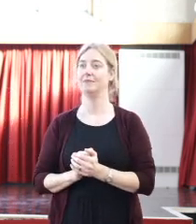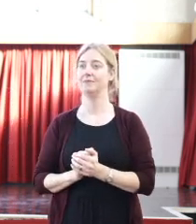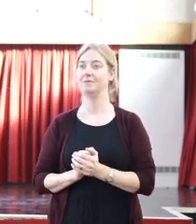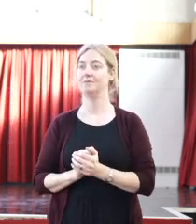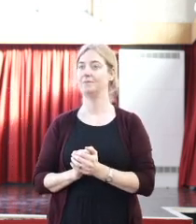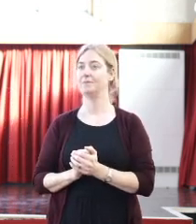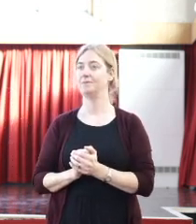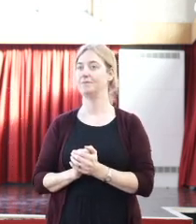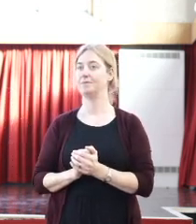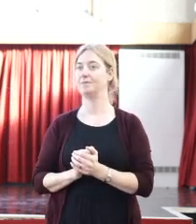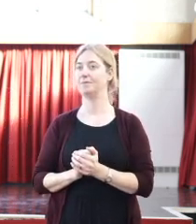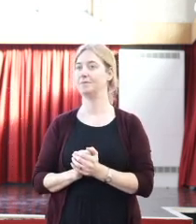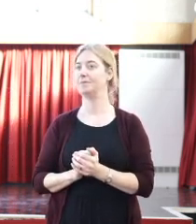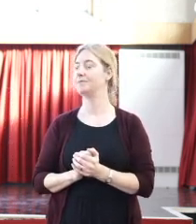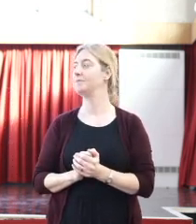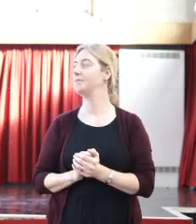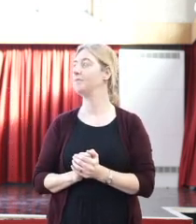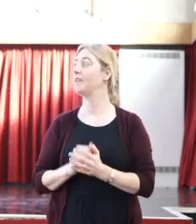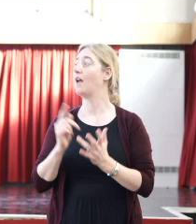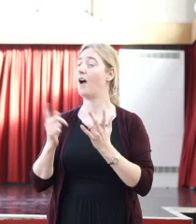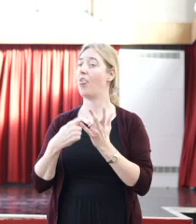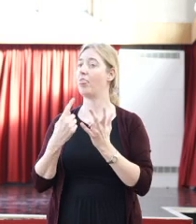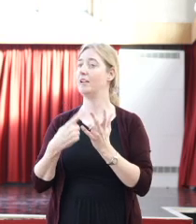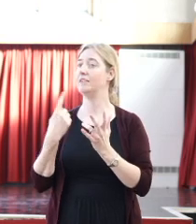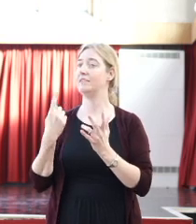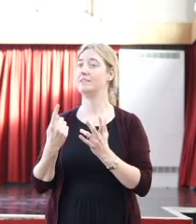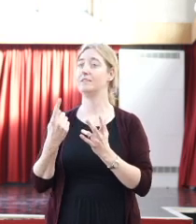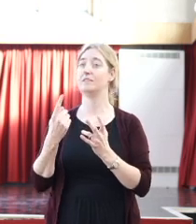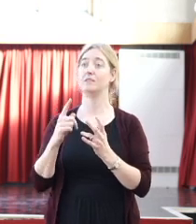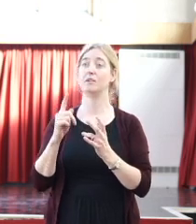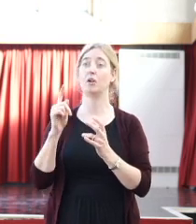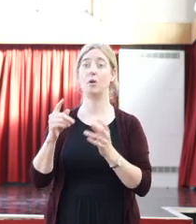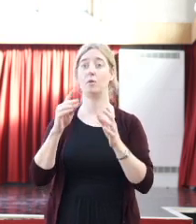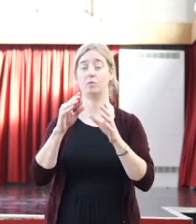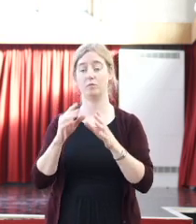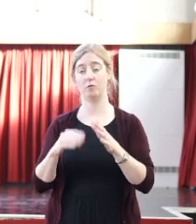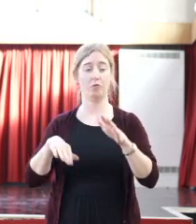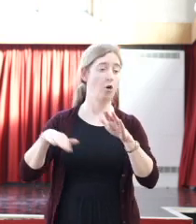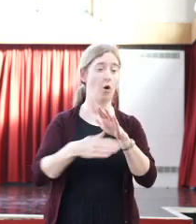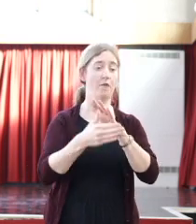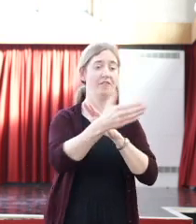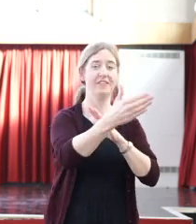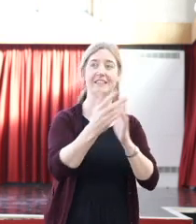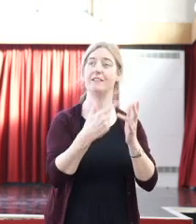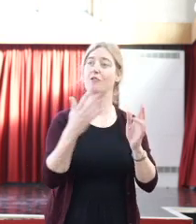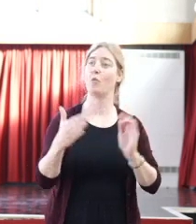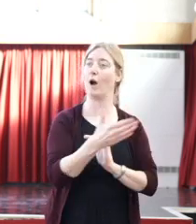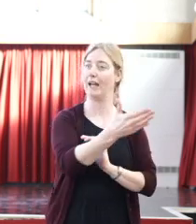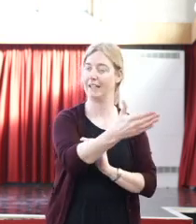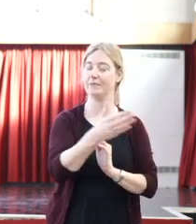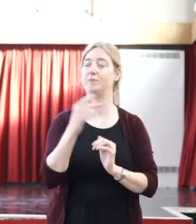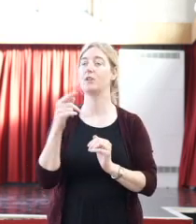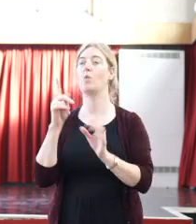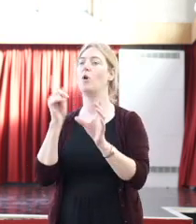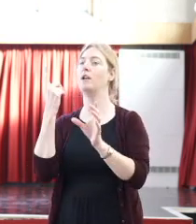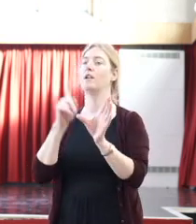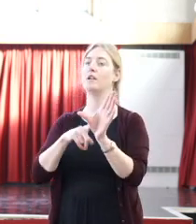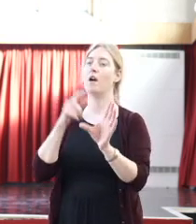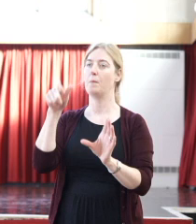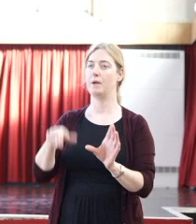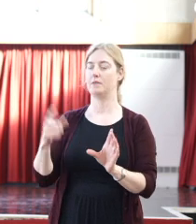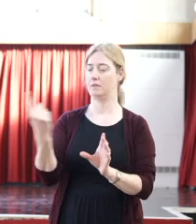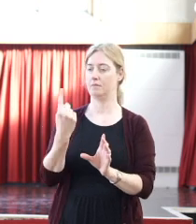story. Others progress out of the organisation. And I'm minded of a young man who came up to me in the youth arts